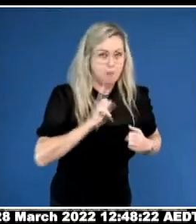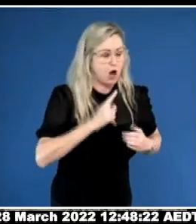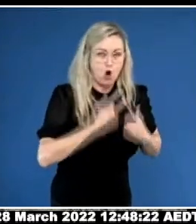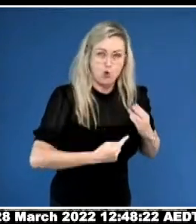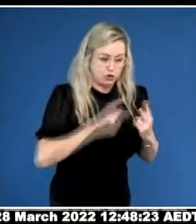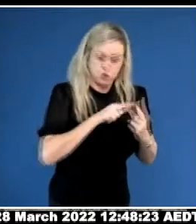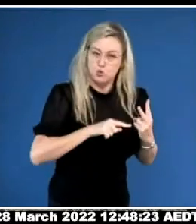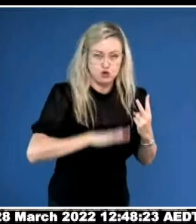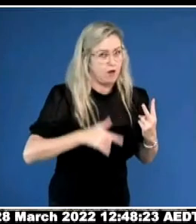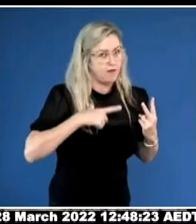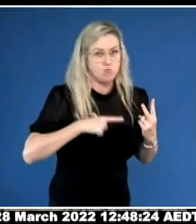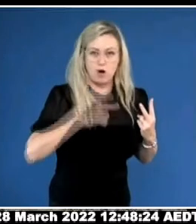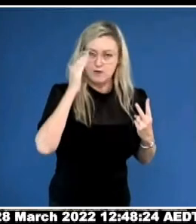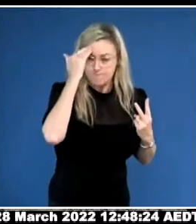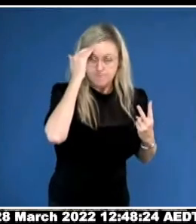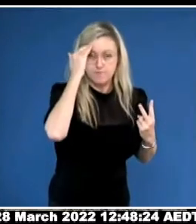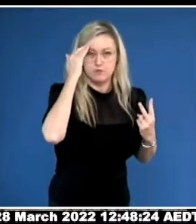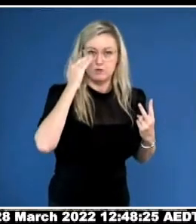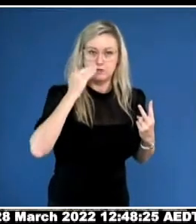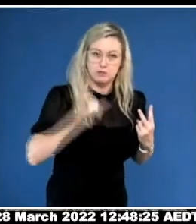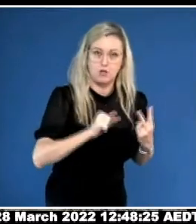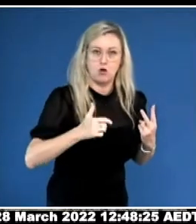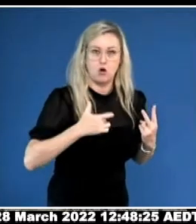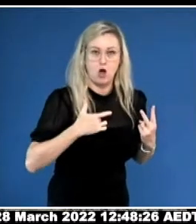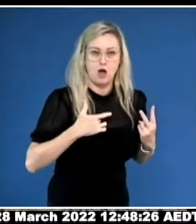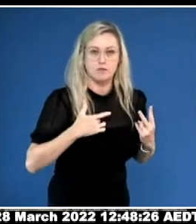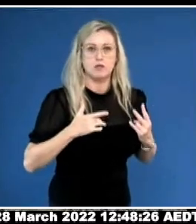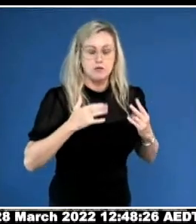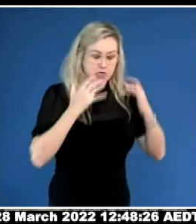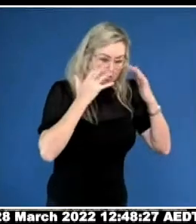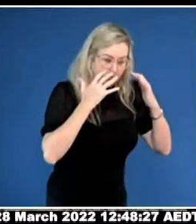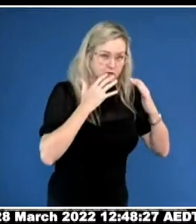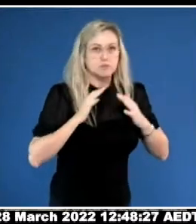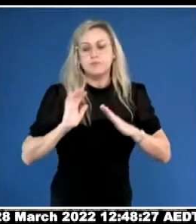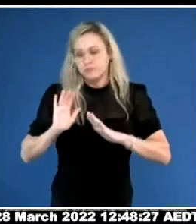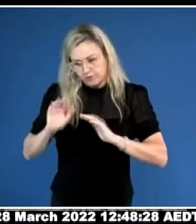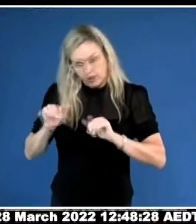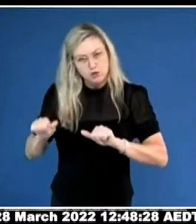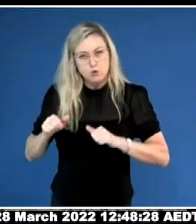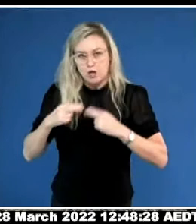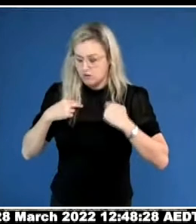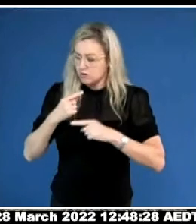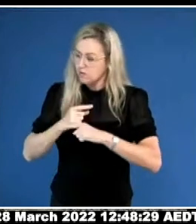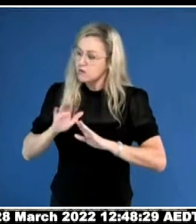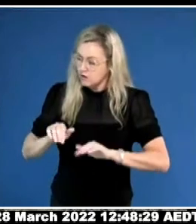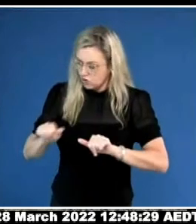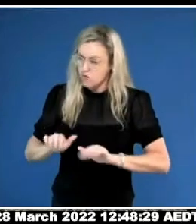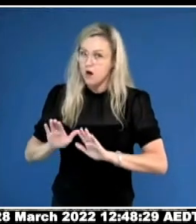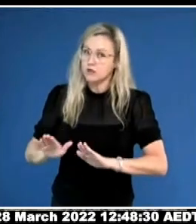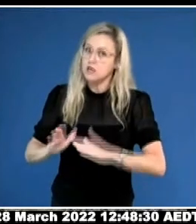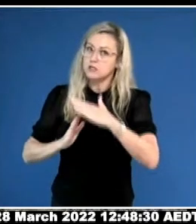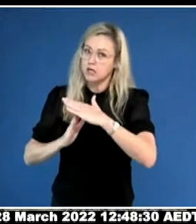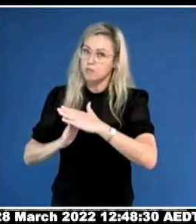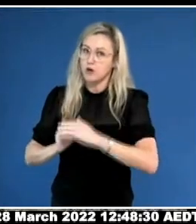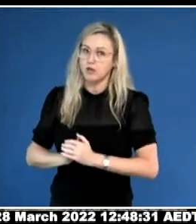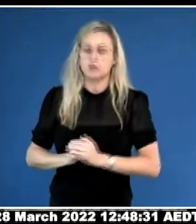So, sorry. It's okay, take your time, and if you need a break at all, just let us know and we can have a break. So they turned to